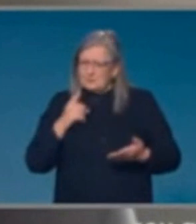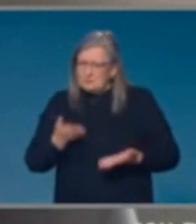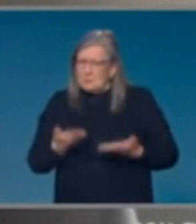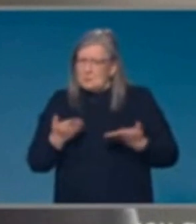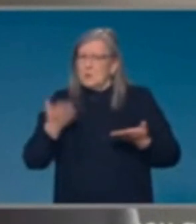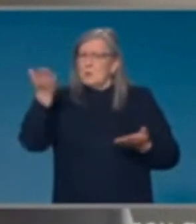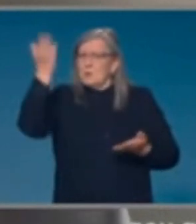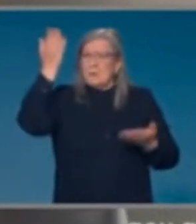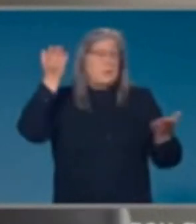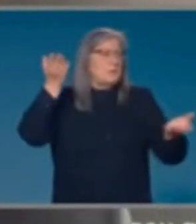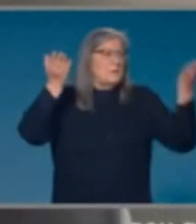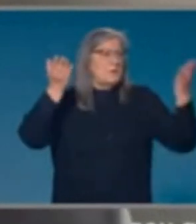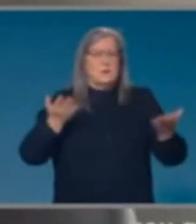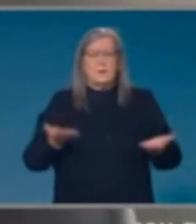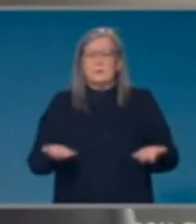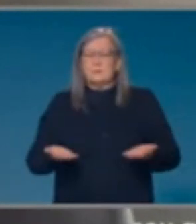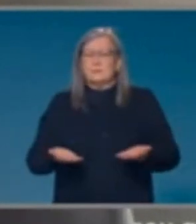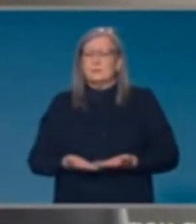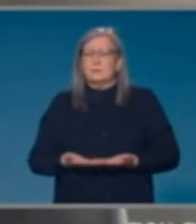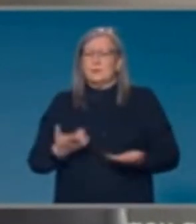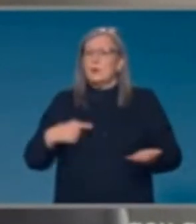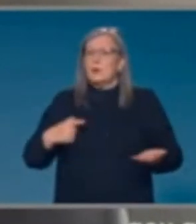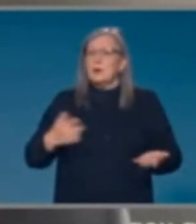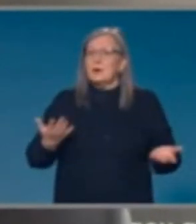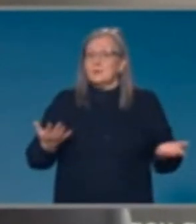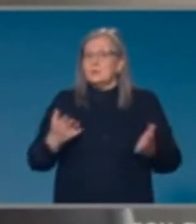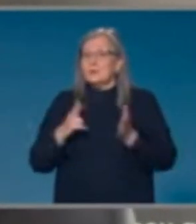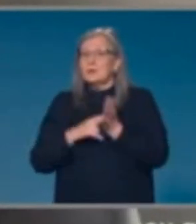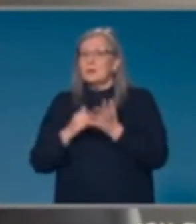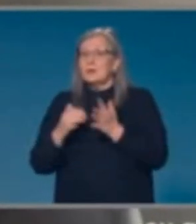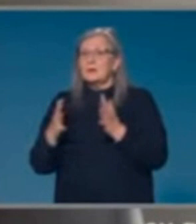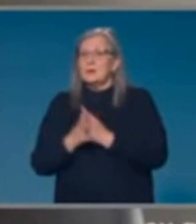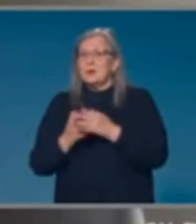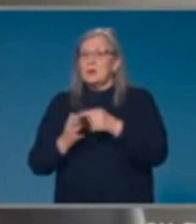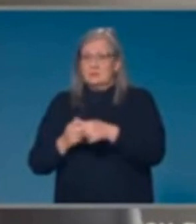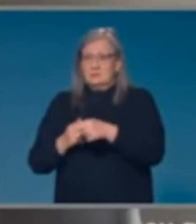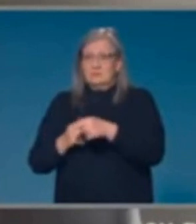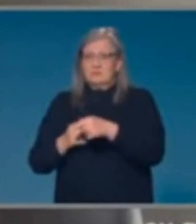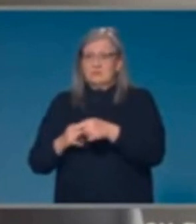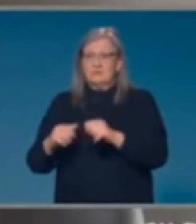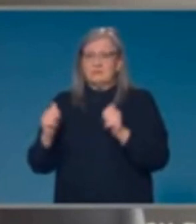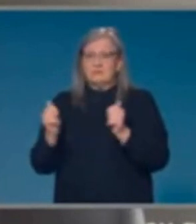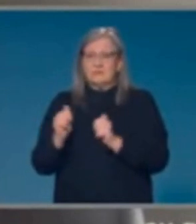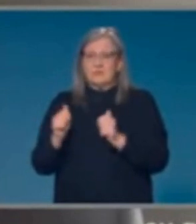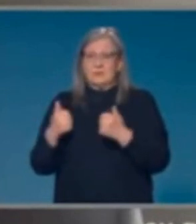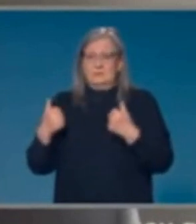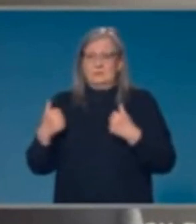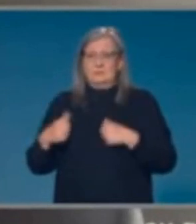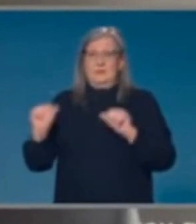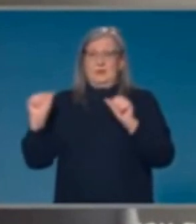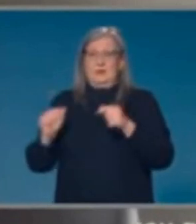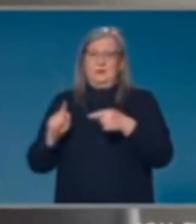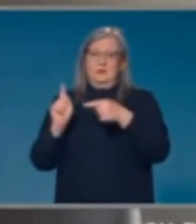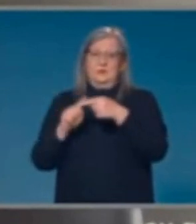that? New South Wales will have achieved the double benchmark of not